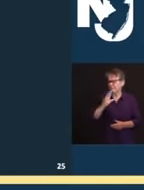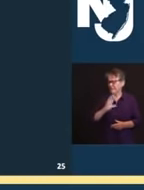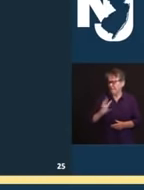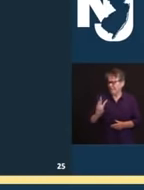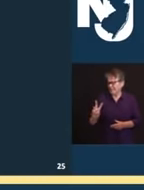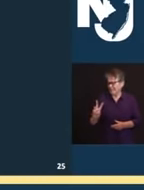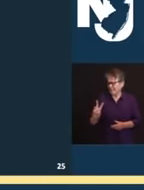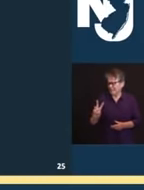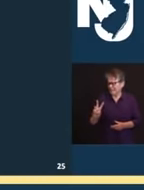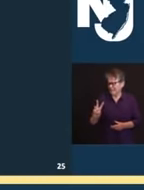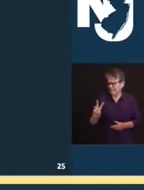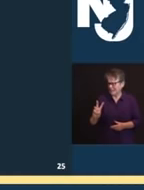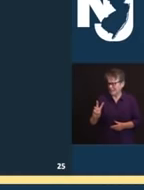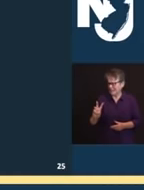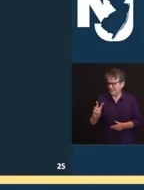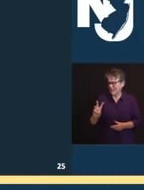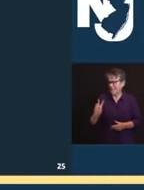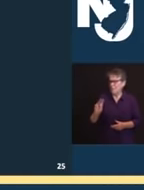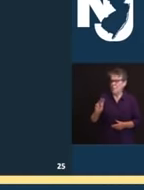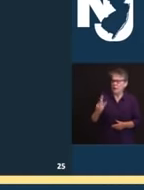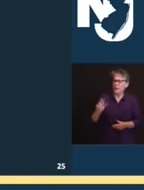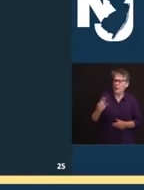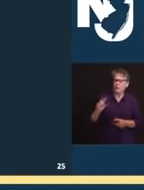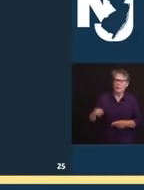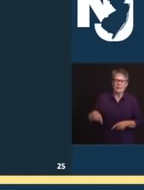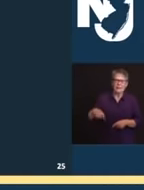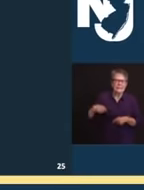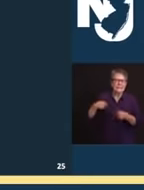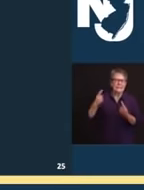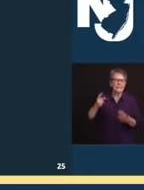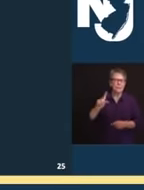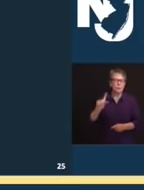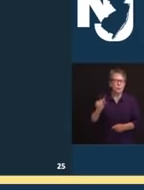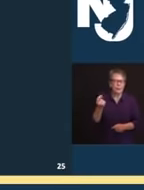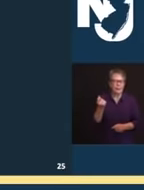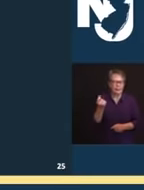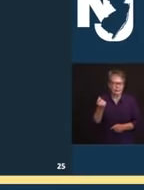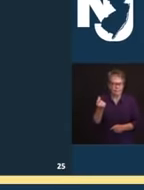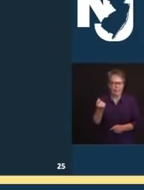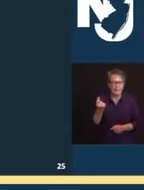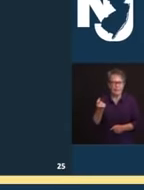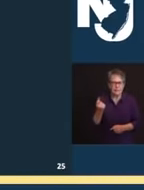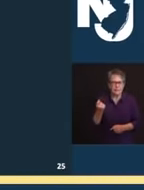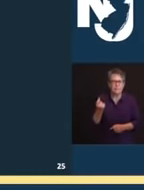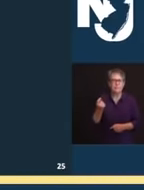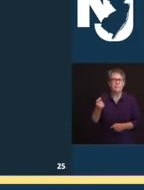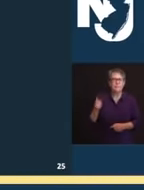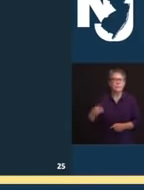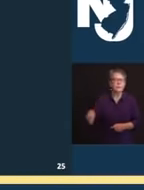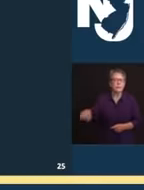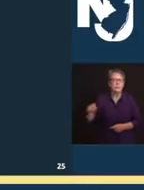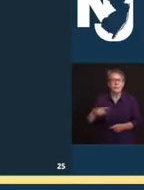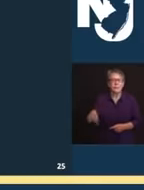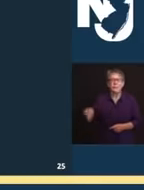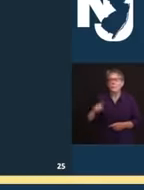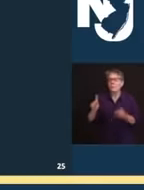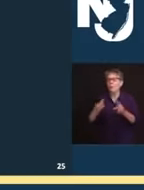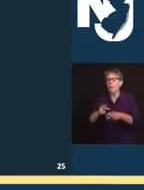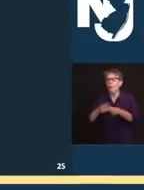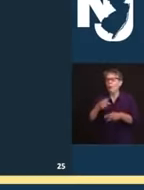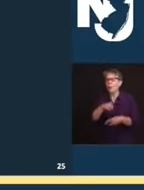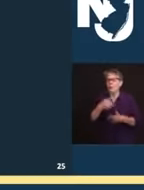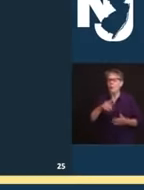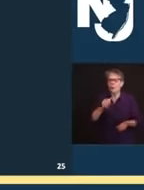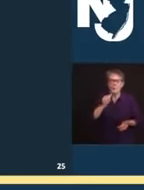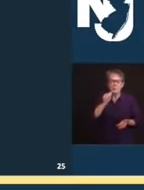since 2011. He's being remembered by his constituents as patient, attentive, and thorough. For any small town, that's what you